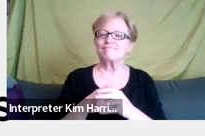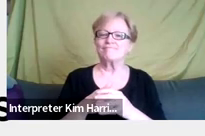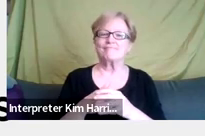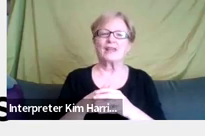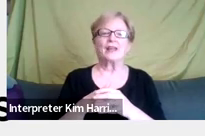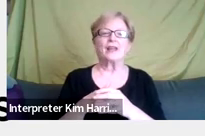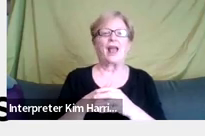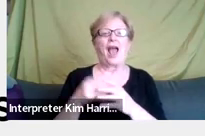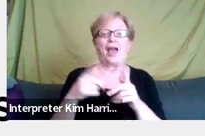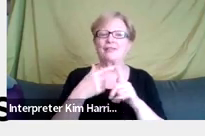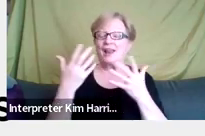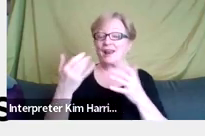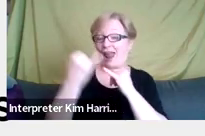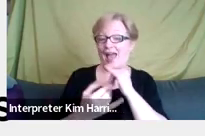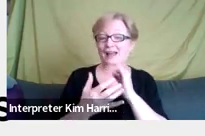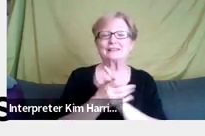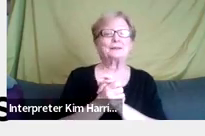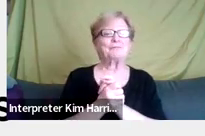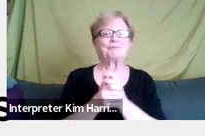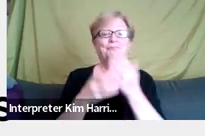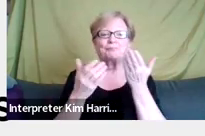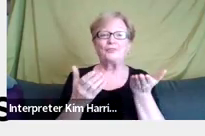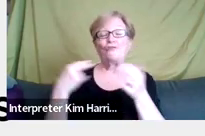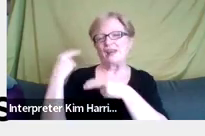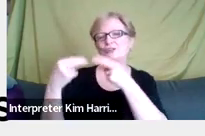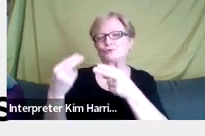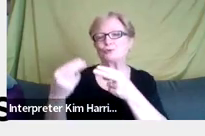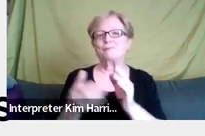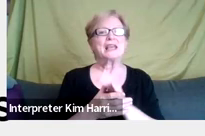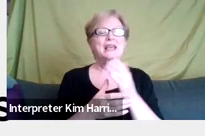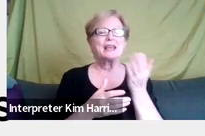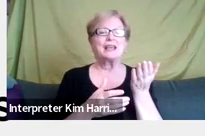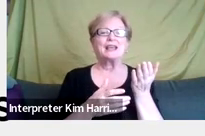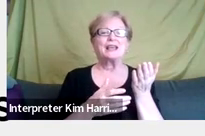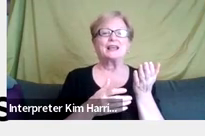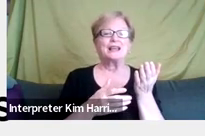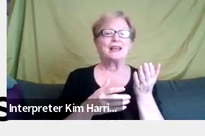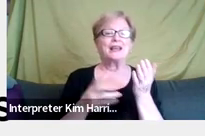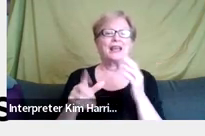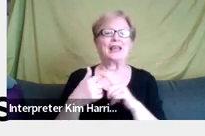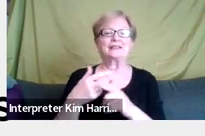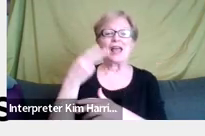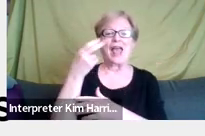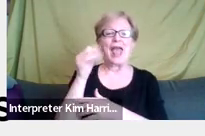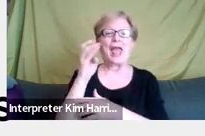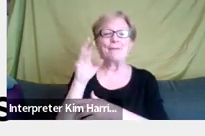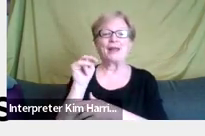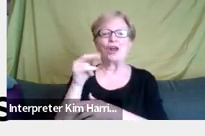And then last, for me is Haven Griba. Haven Griba is